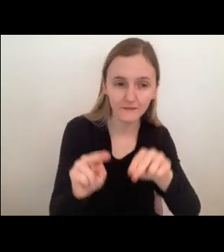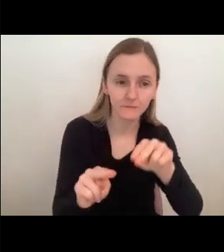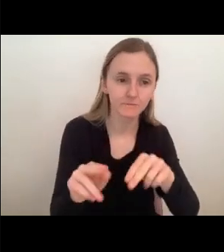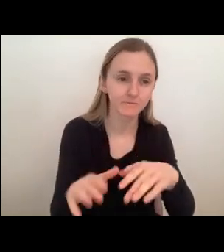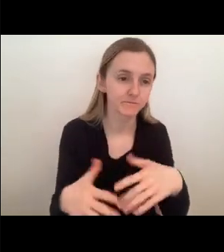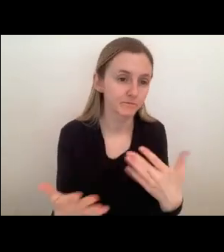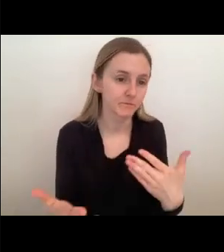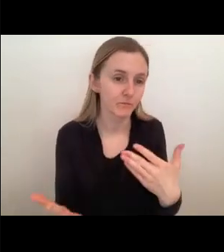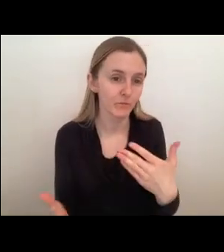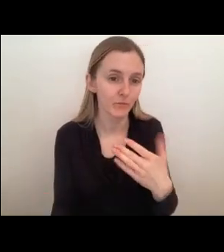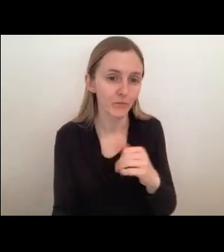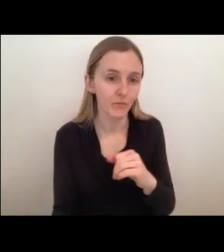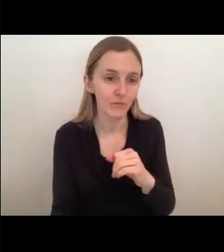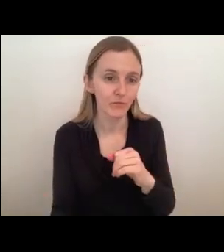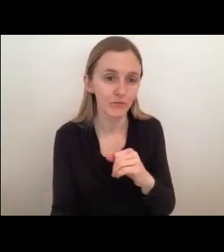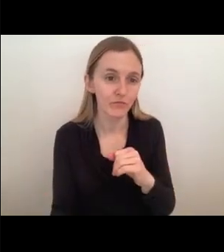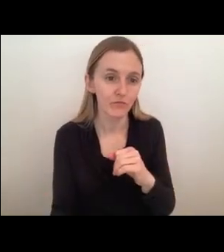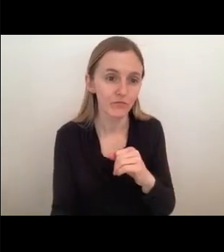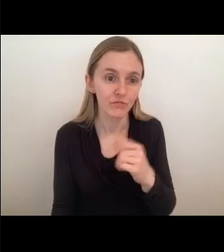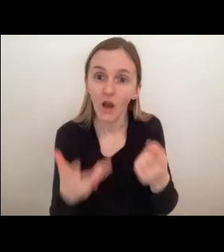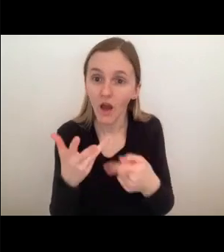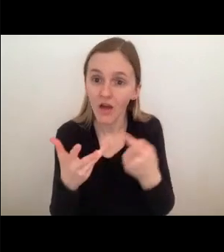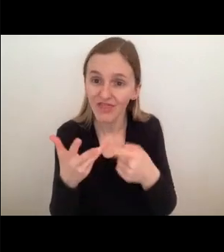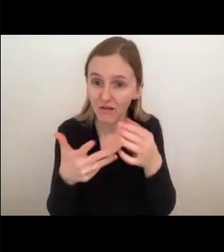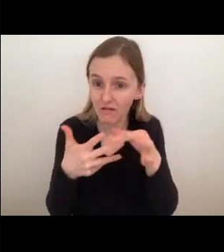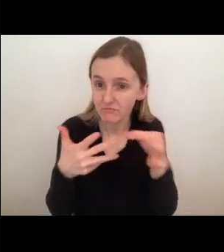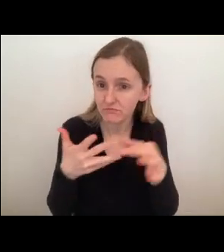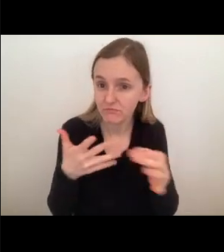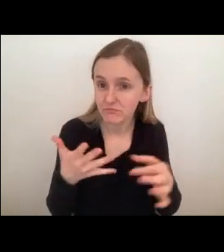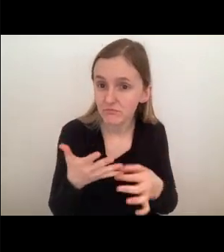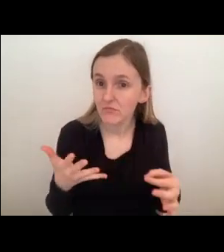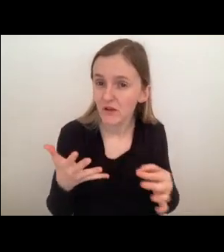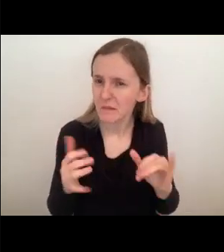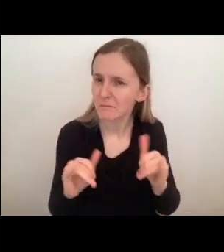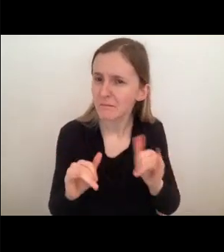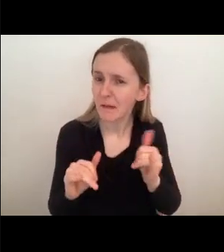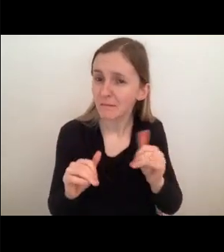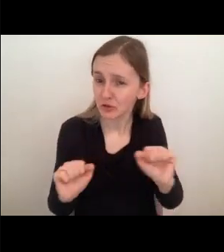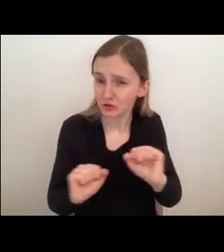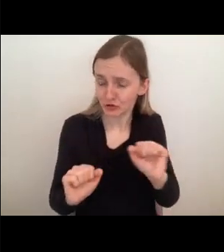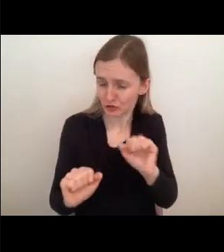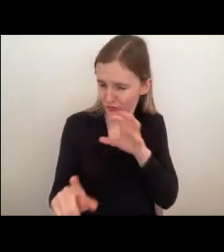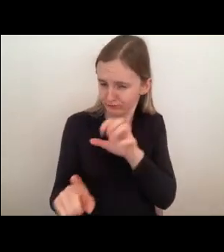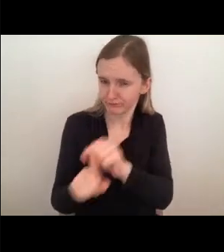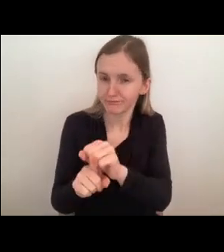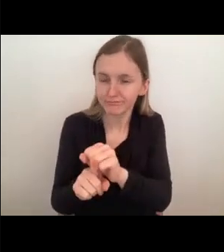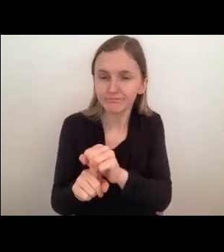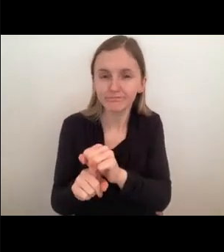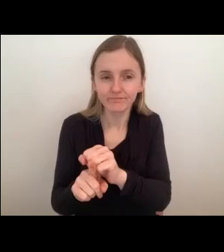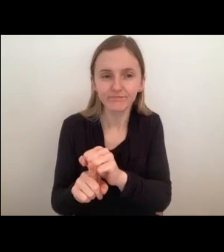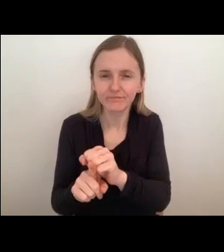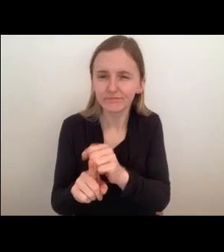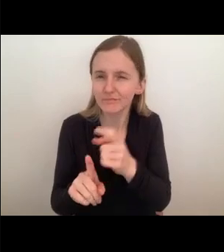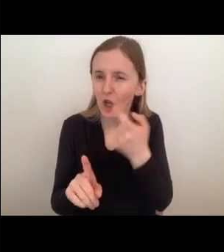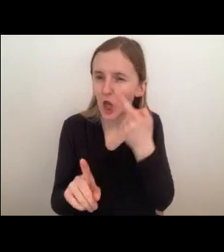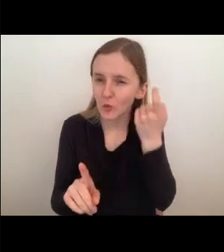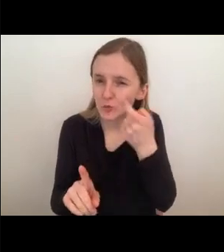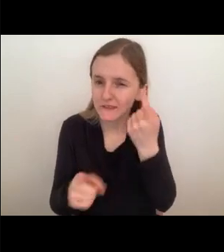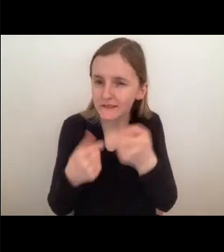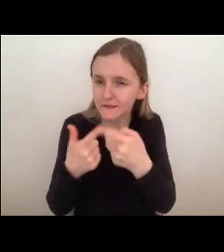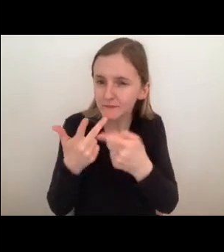those other conditions have not necessarily been picked up because of sometimes there are